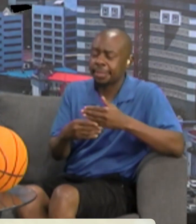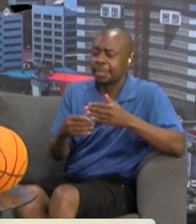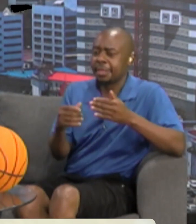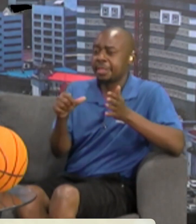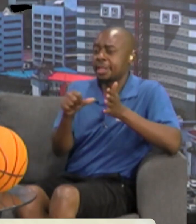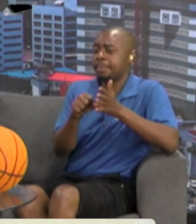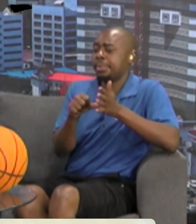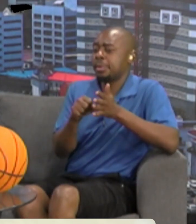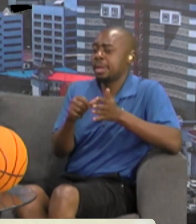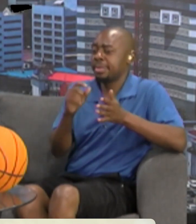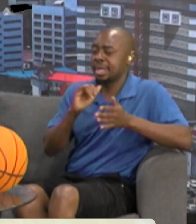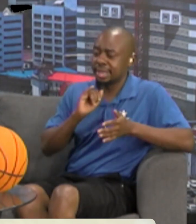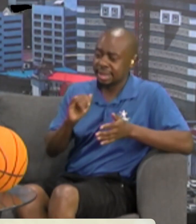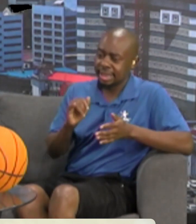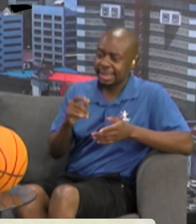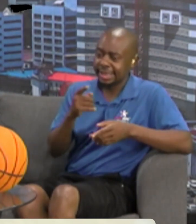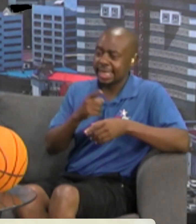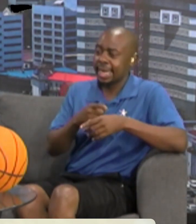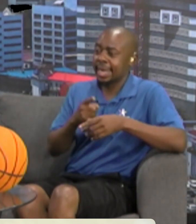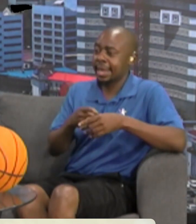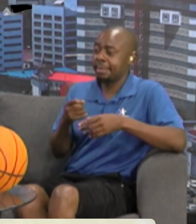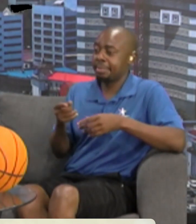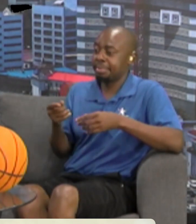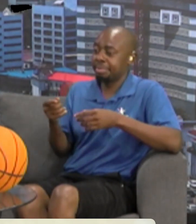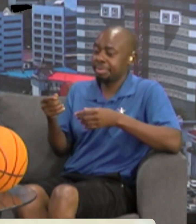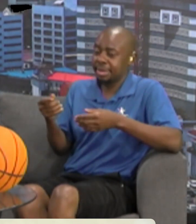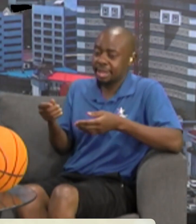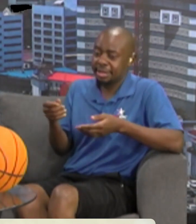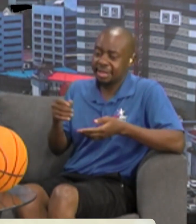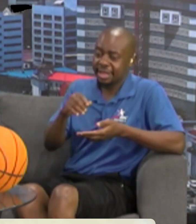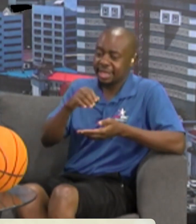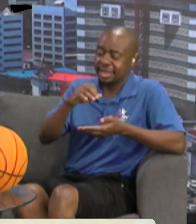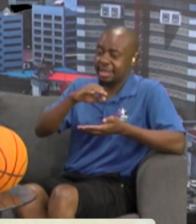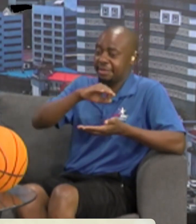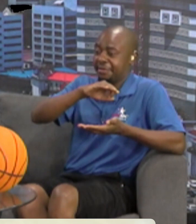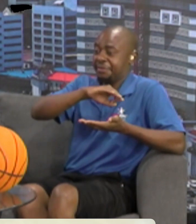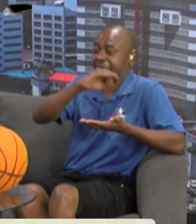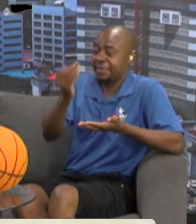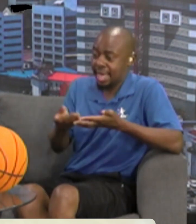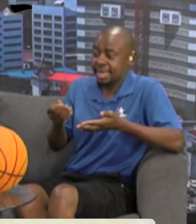Now, Newcastle's situation, I believe that the problem is,